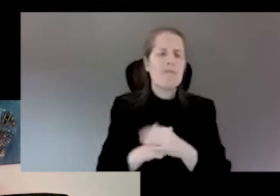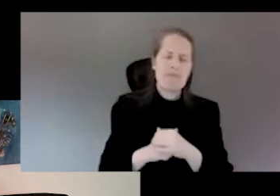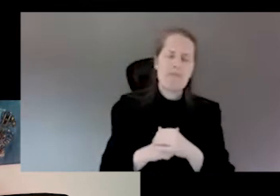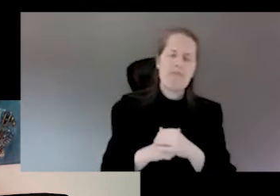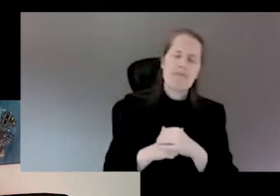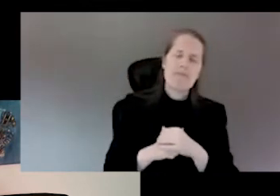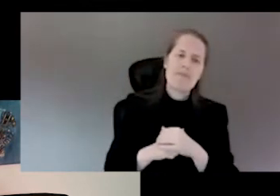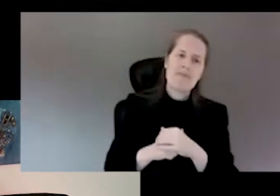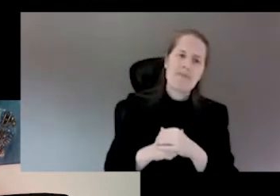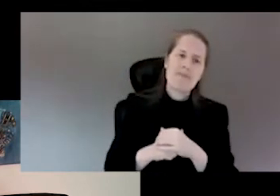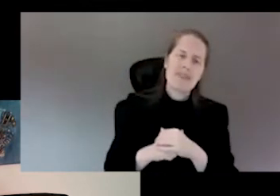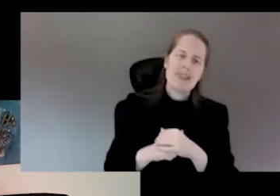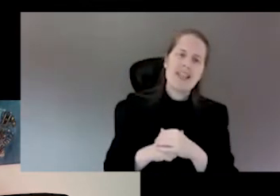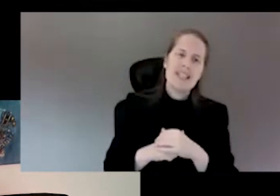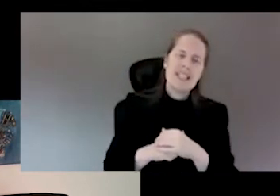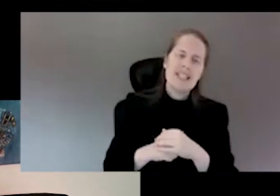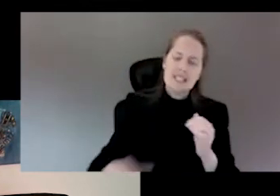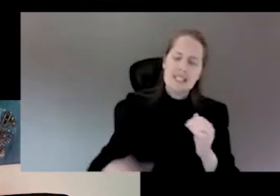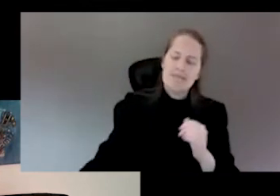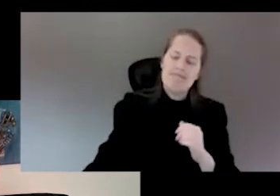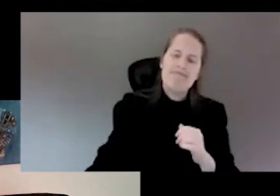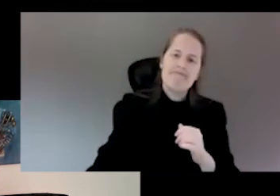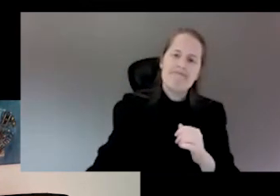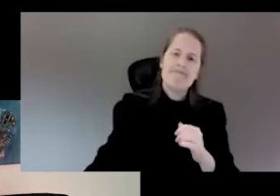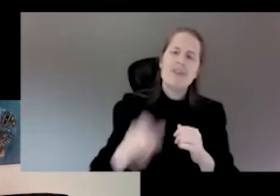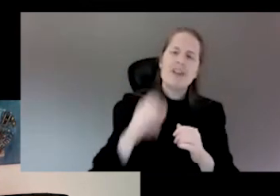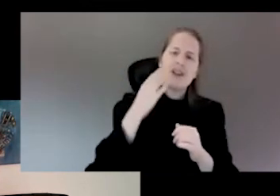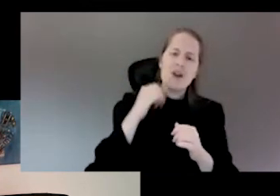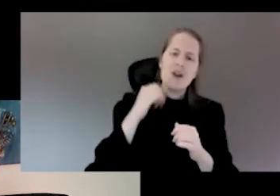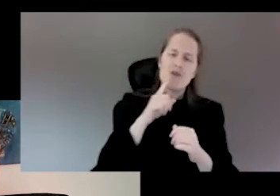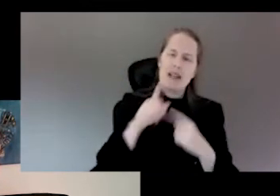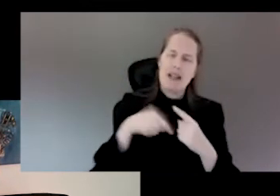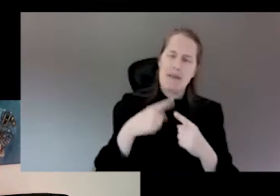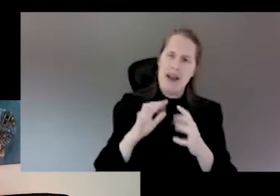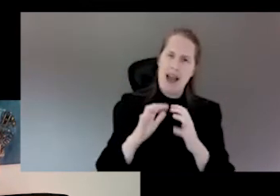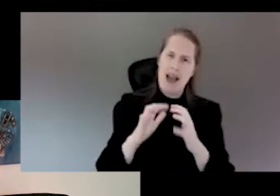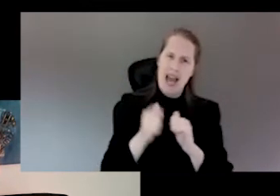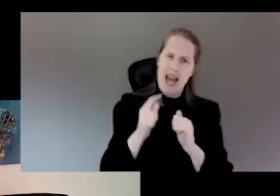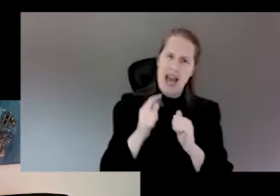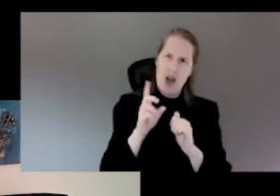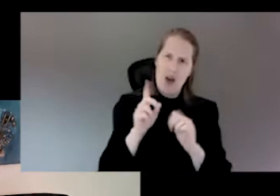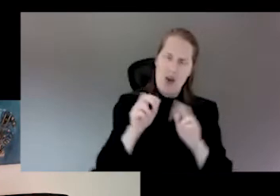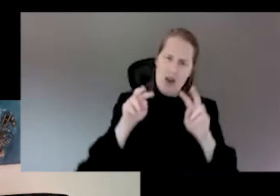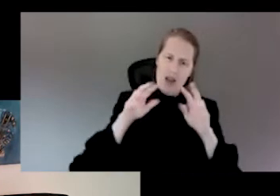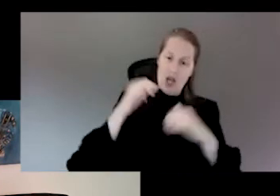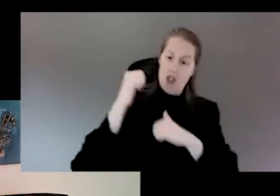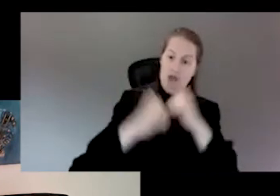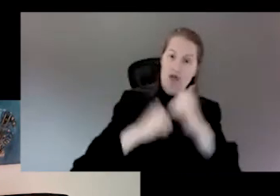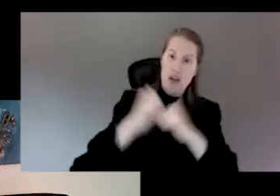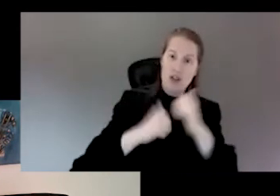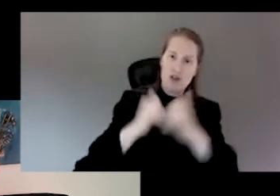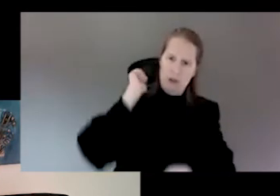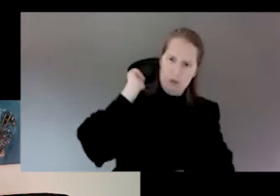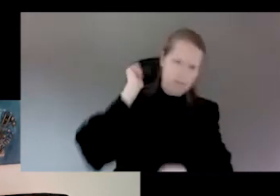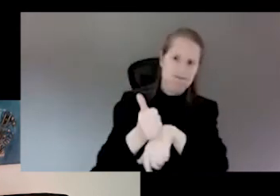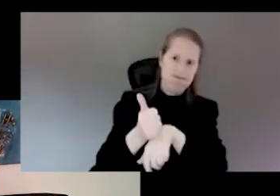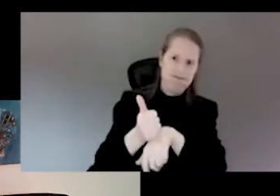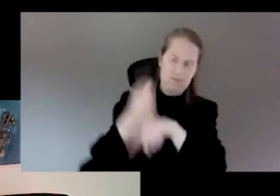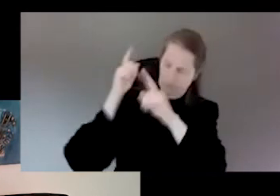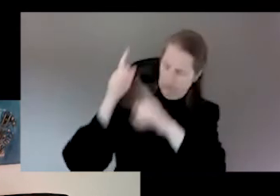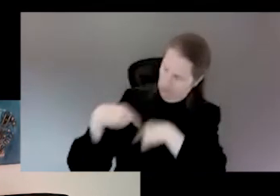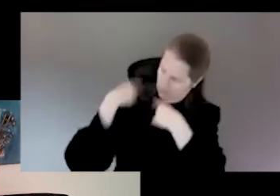of looking at how we start to tackle structures that have been in place for many, many years based